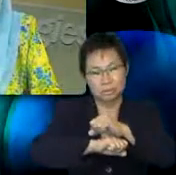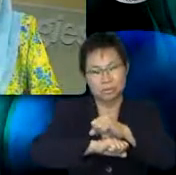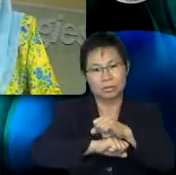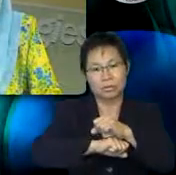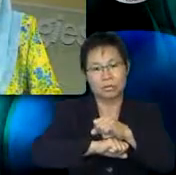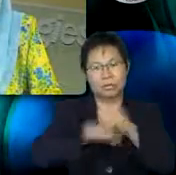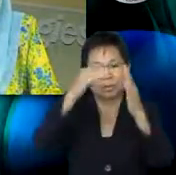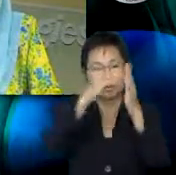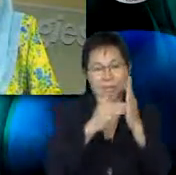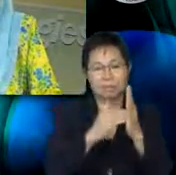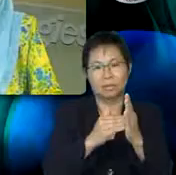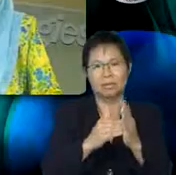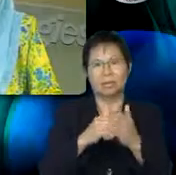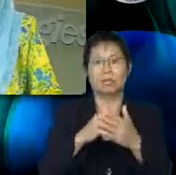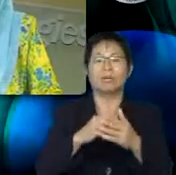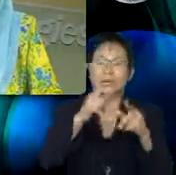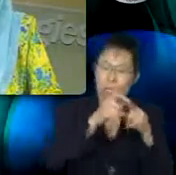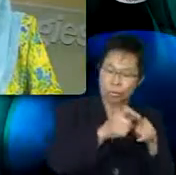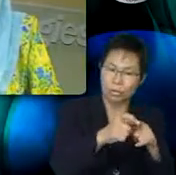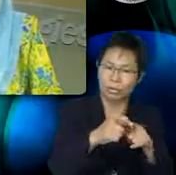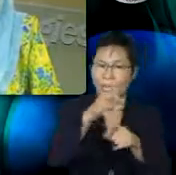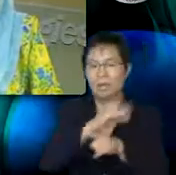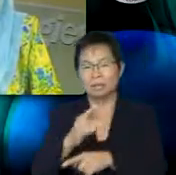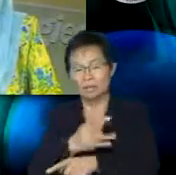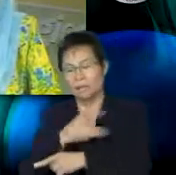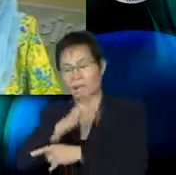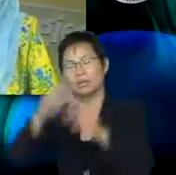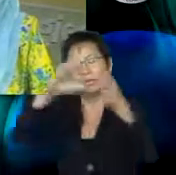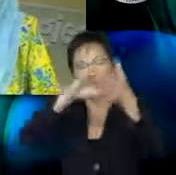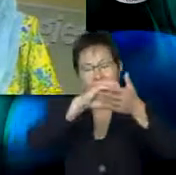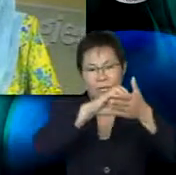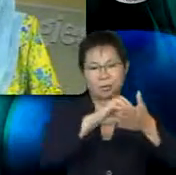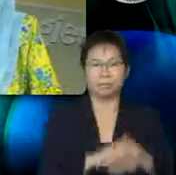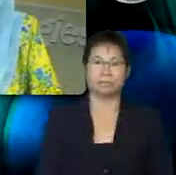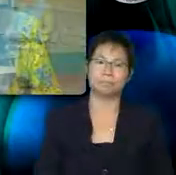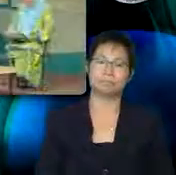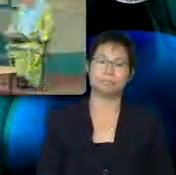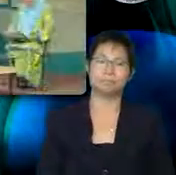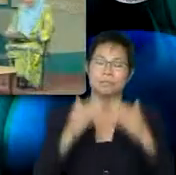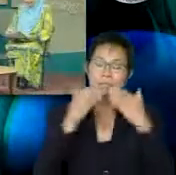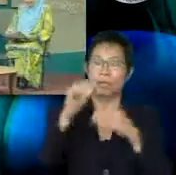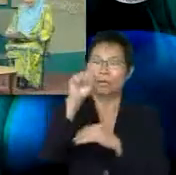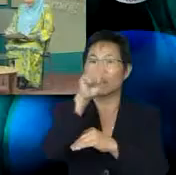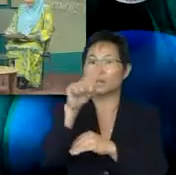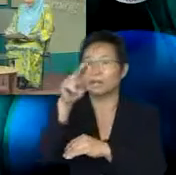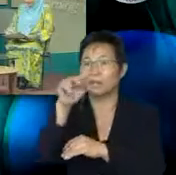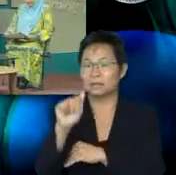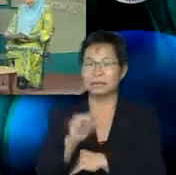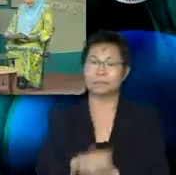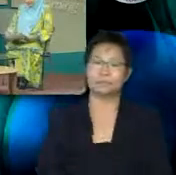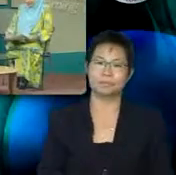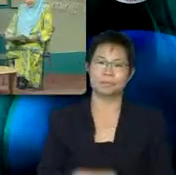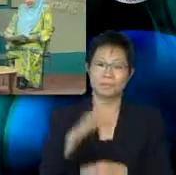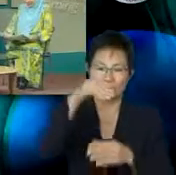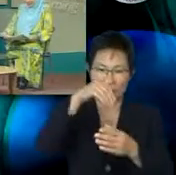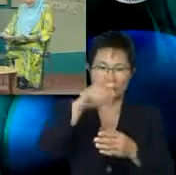progression from words to sentences, and then to paragraphs. Thank you, Azlina.